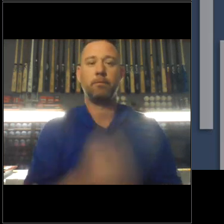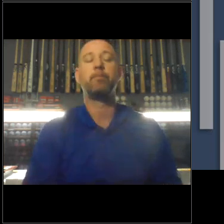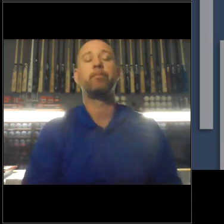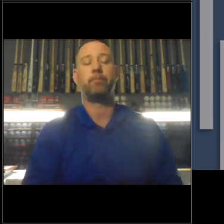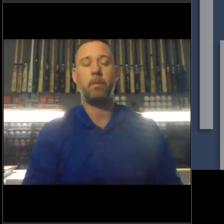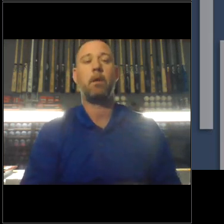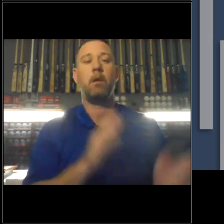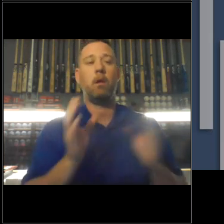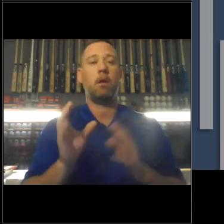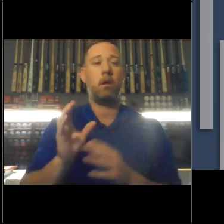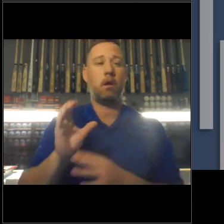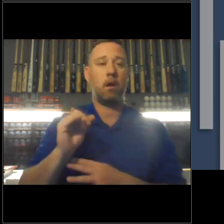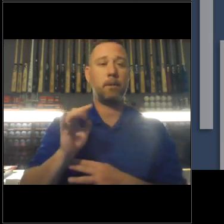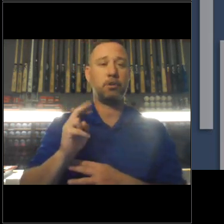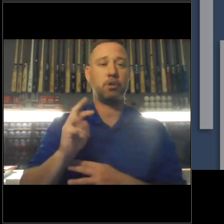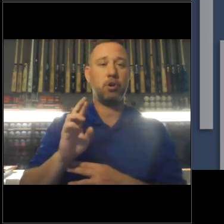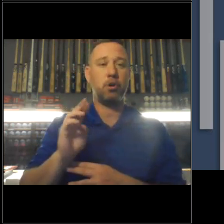Commissioner Martinez, you have a question?